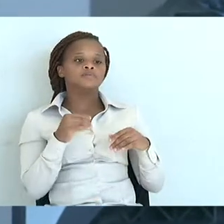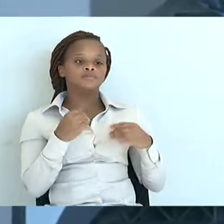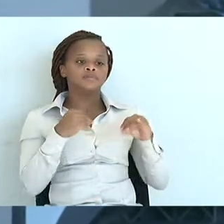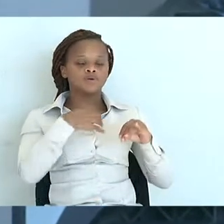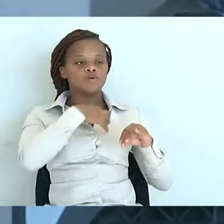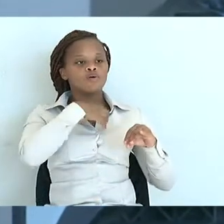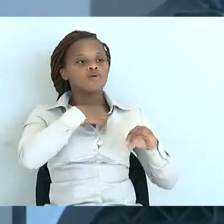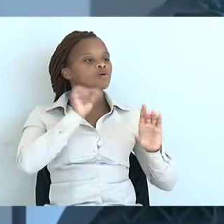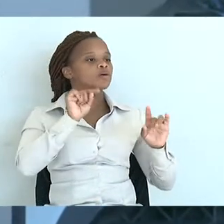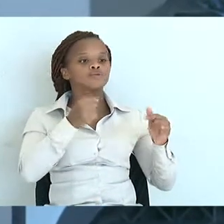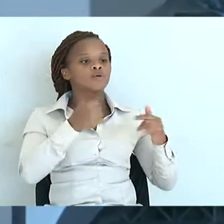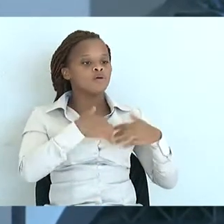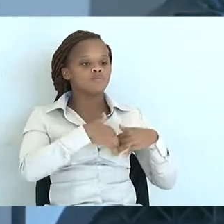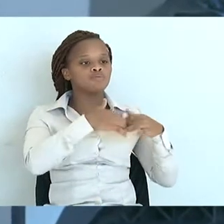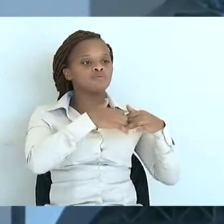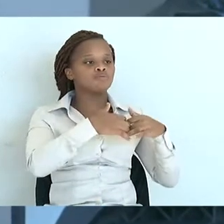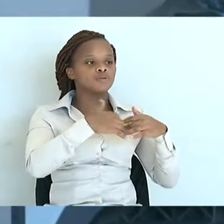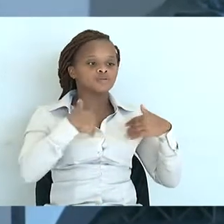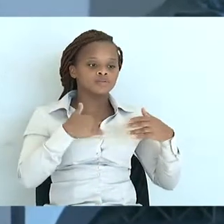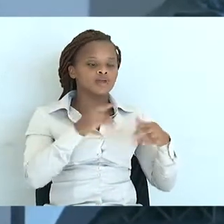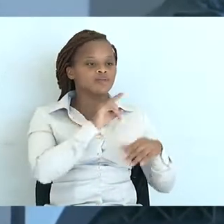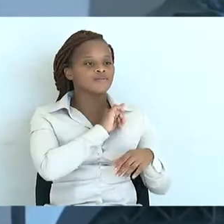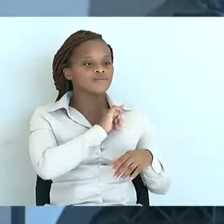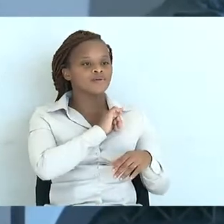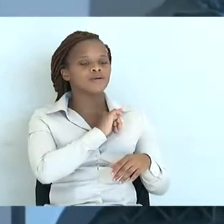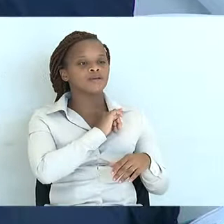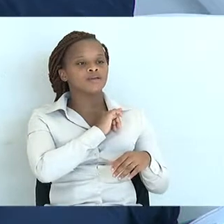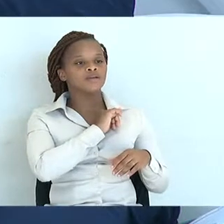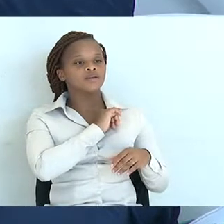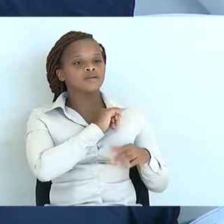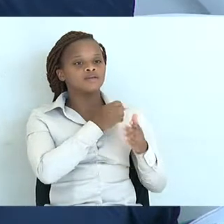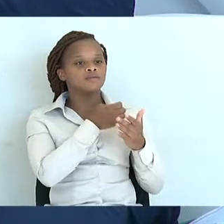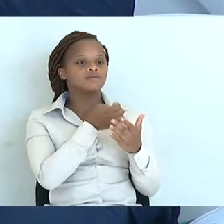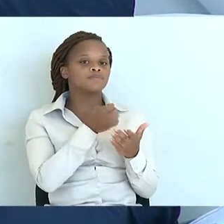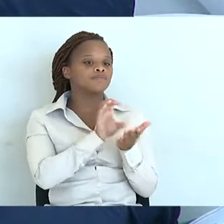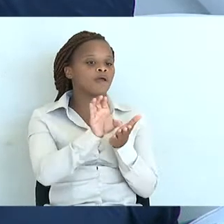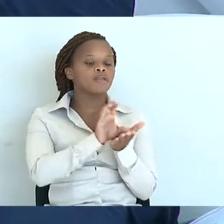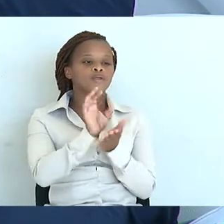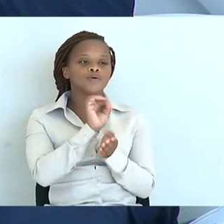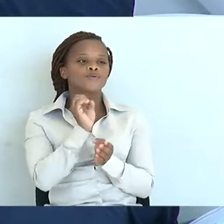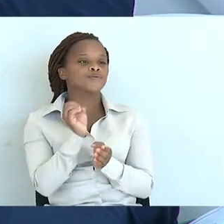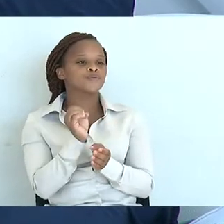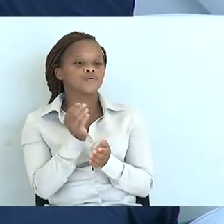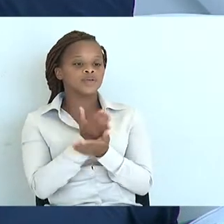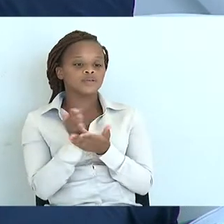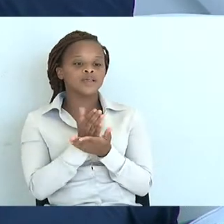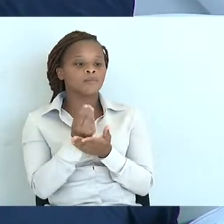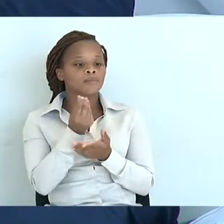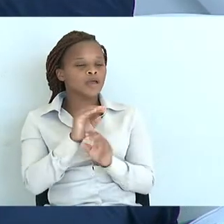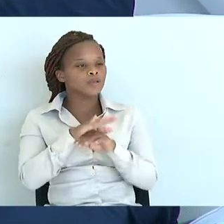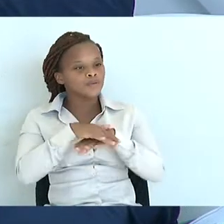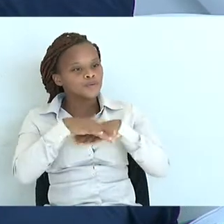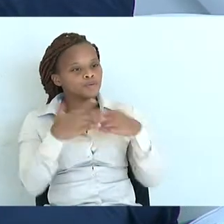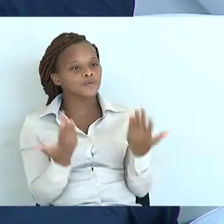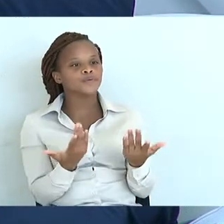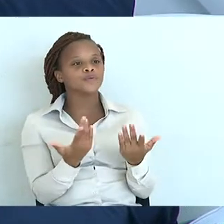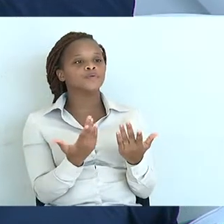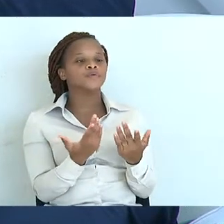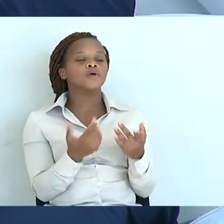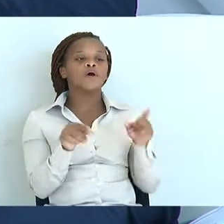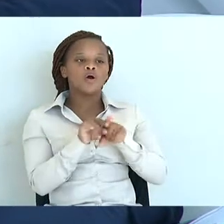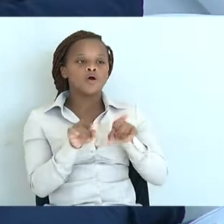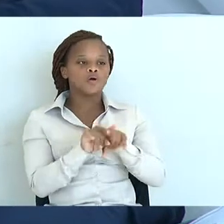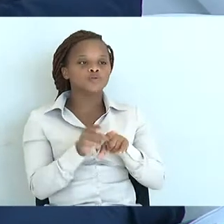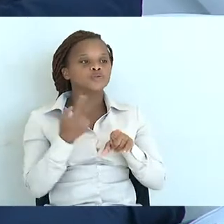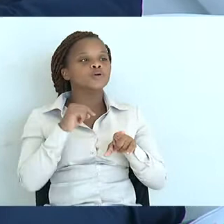start our business as sustainable because some of us have to start from scratch. 2, abanye bethu ama-business esiwenzayo adinga